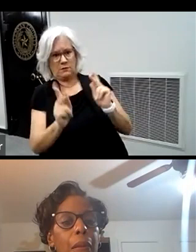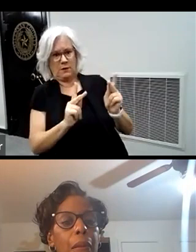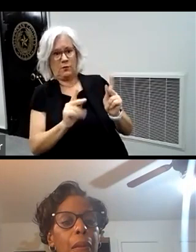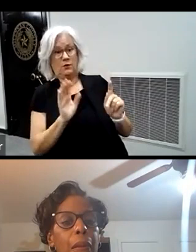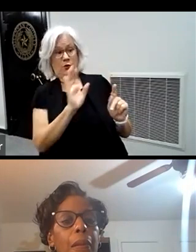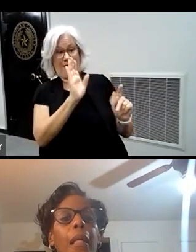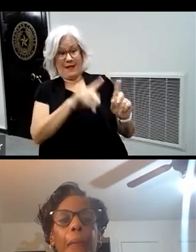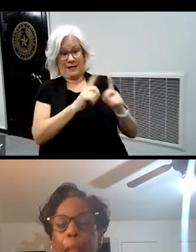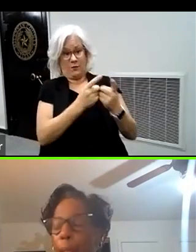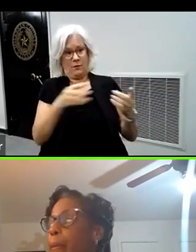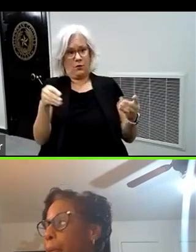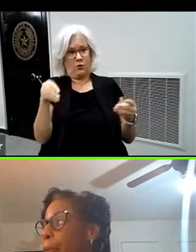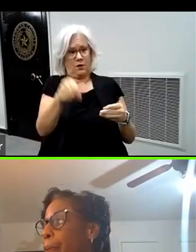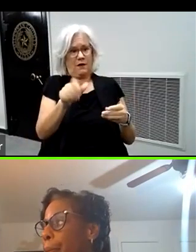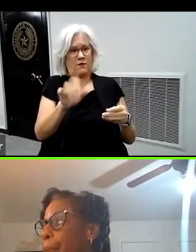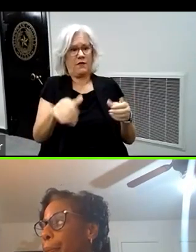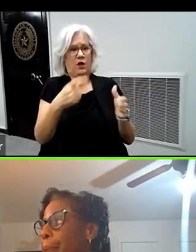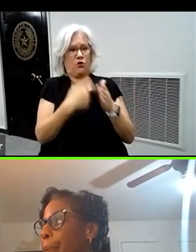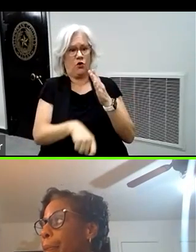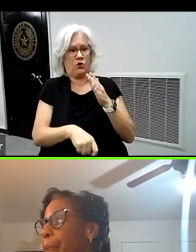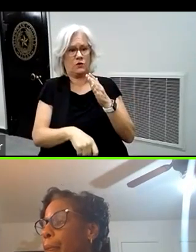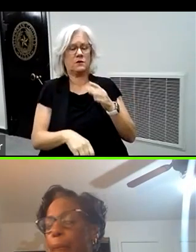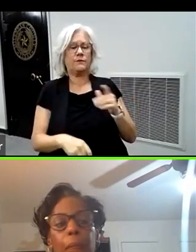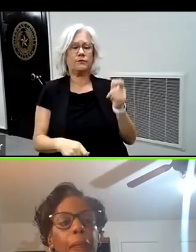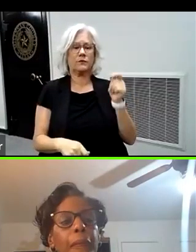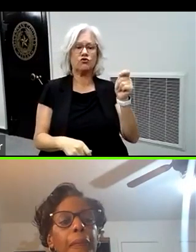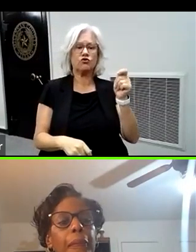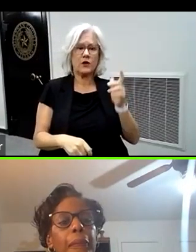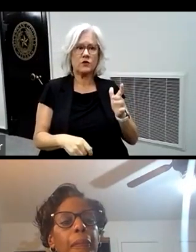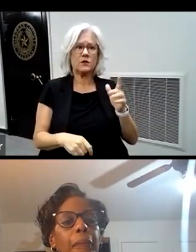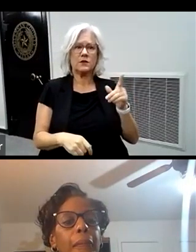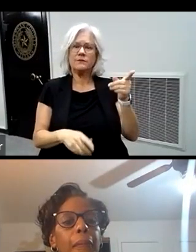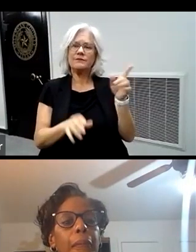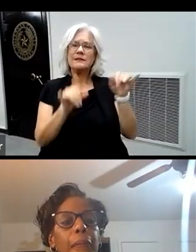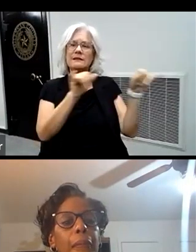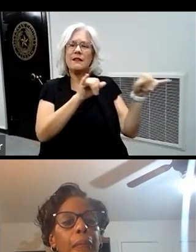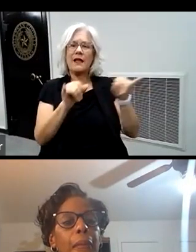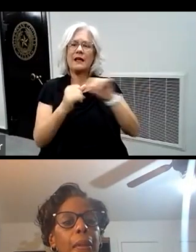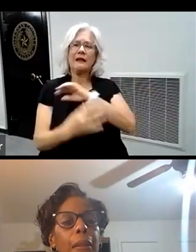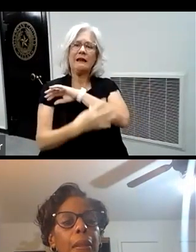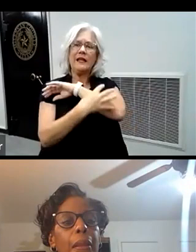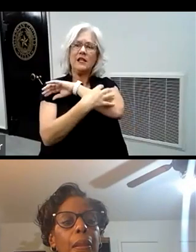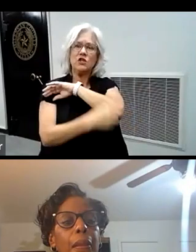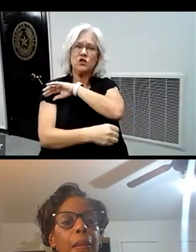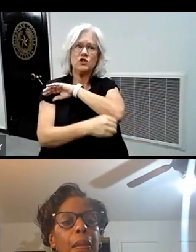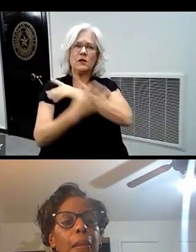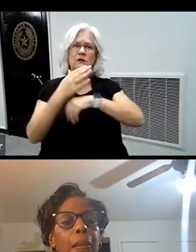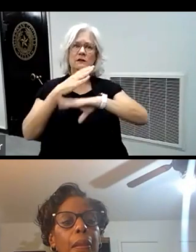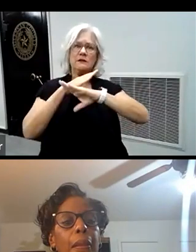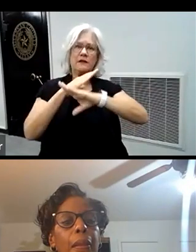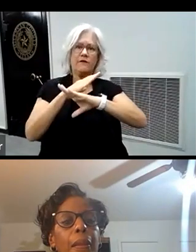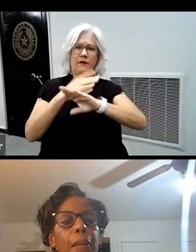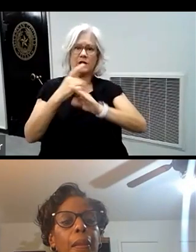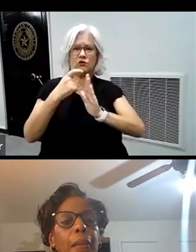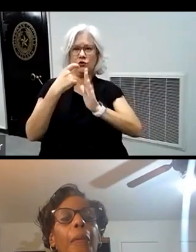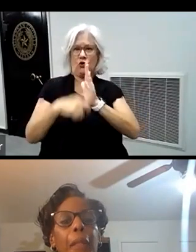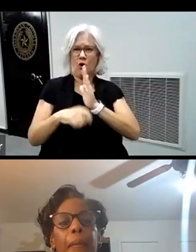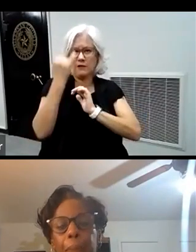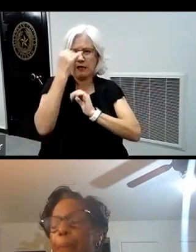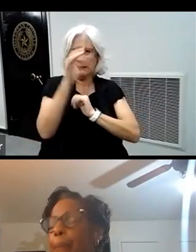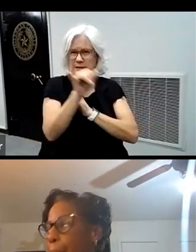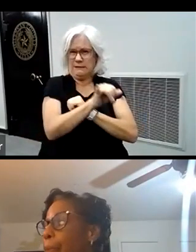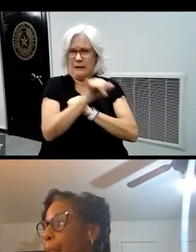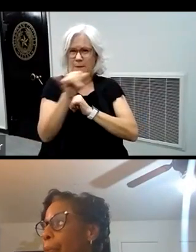those costs. Okay. Similar, I think, to indigent defense costs and things like that. Where Correct.